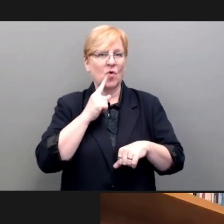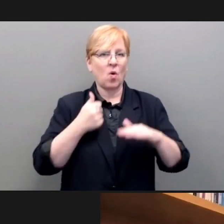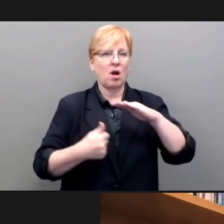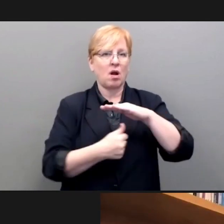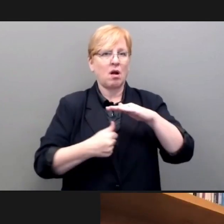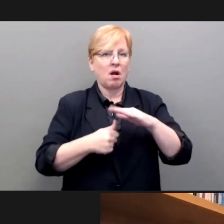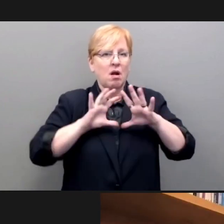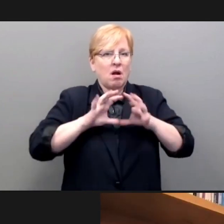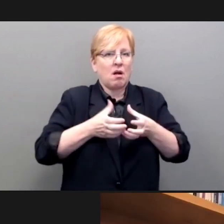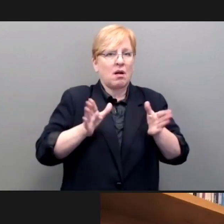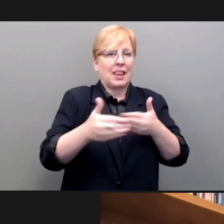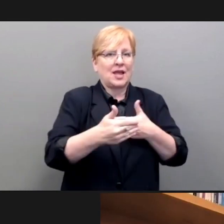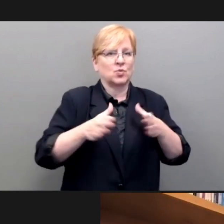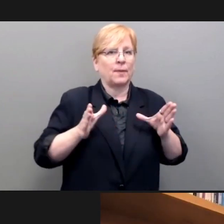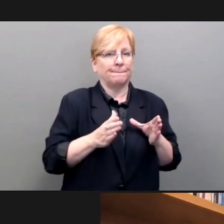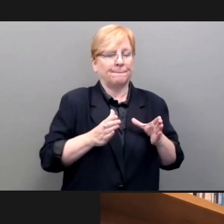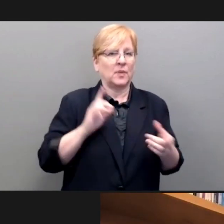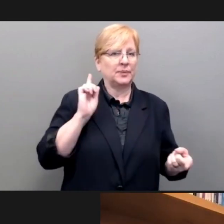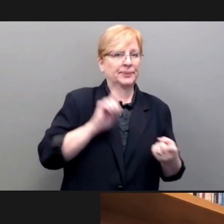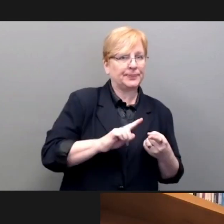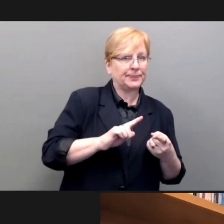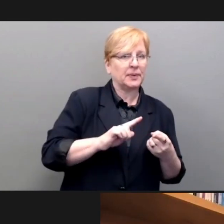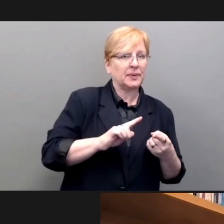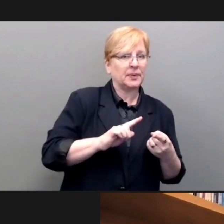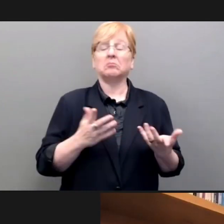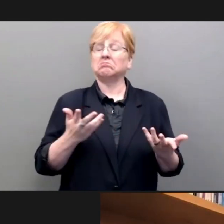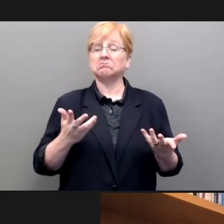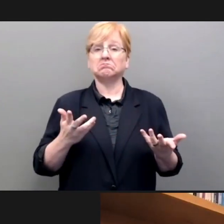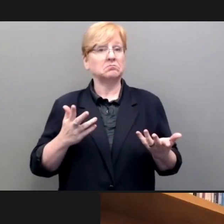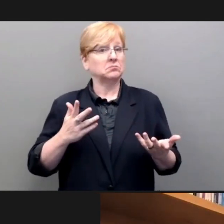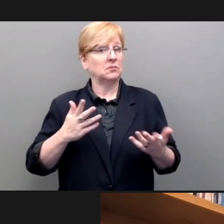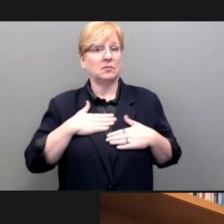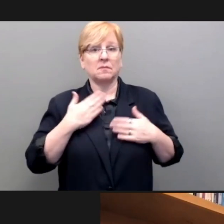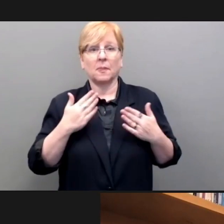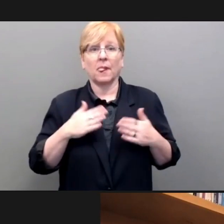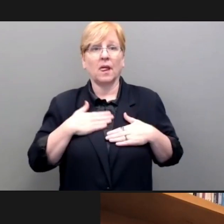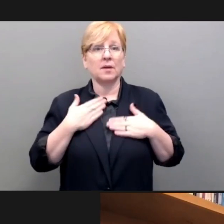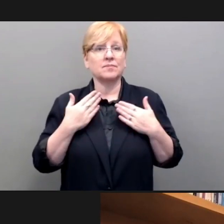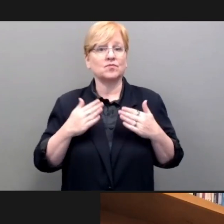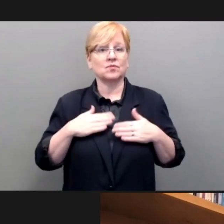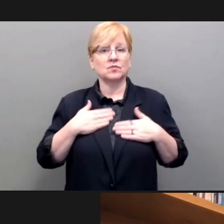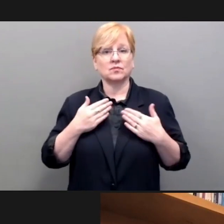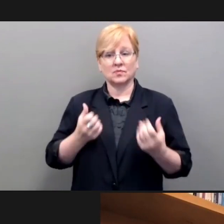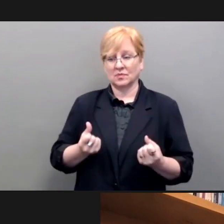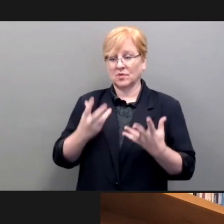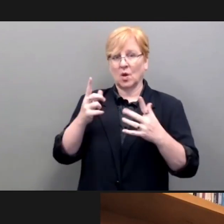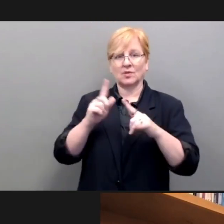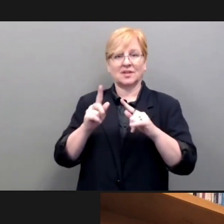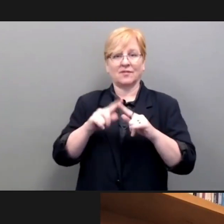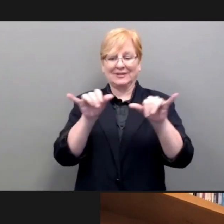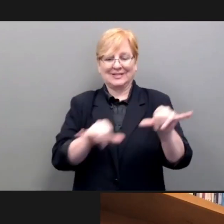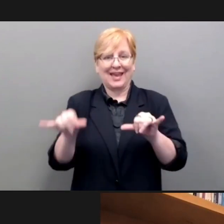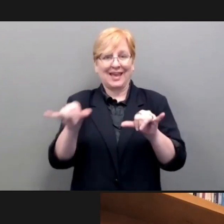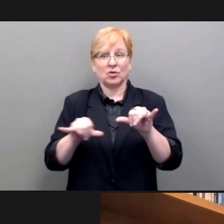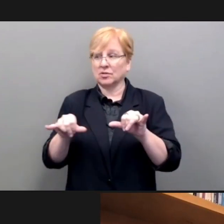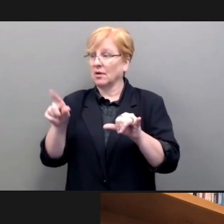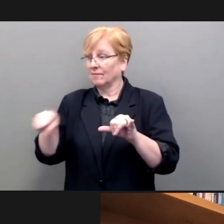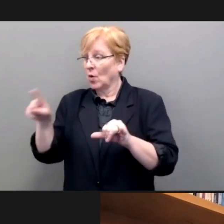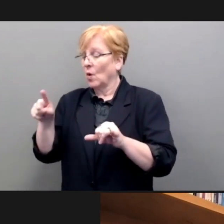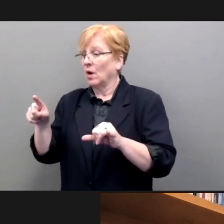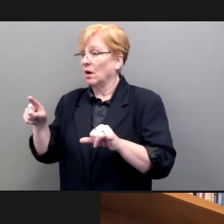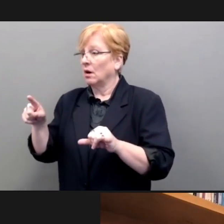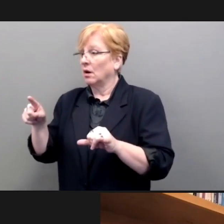and we are happy to be applying as many of those kinds of standards to higher education. We